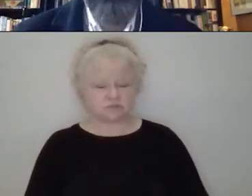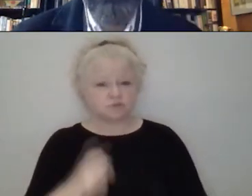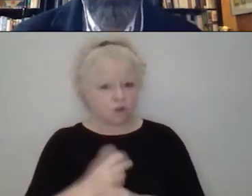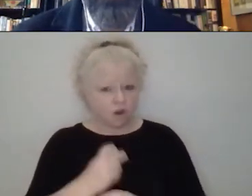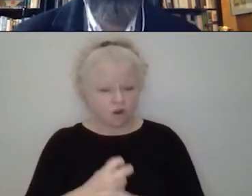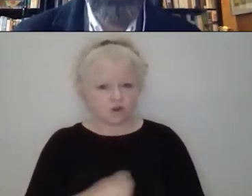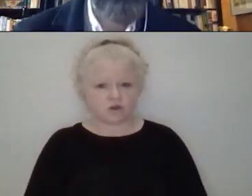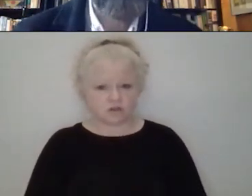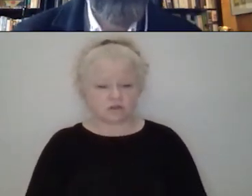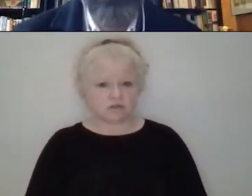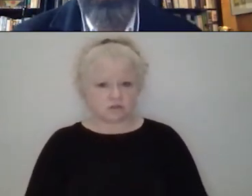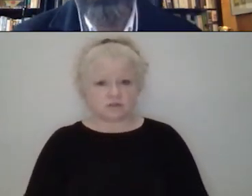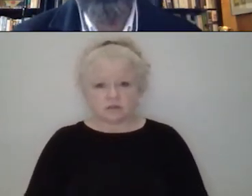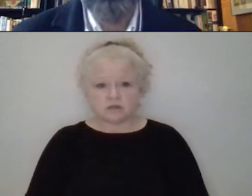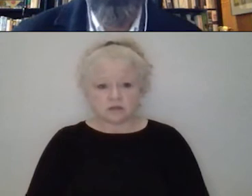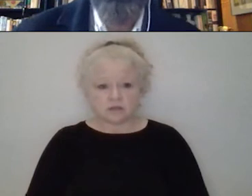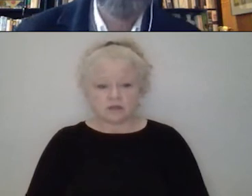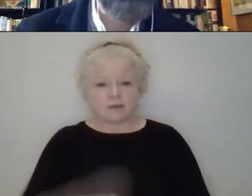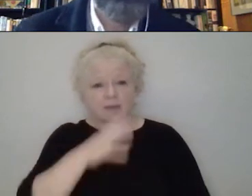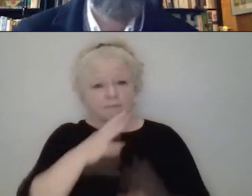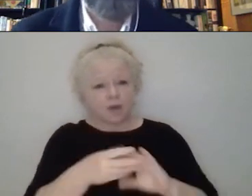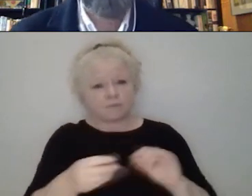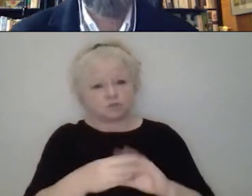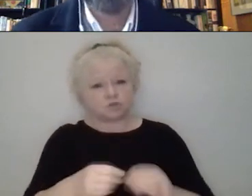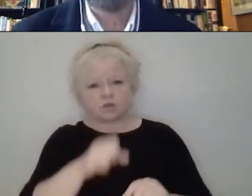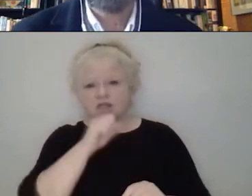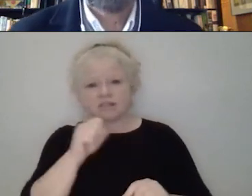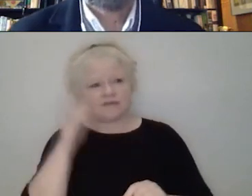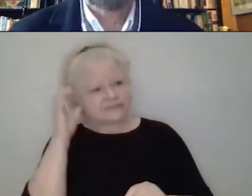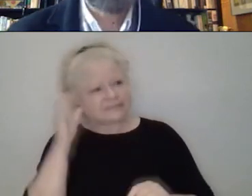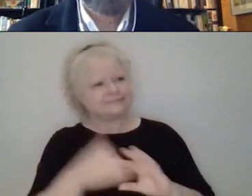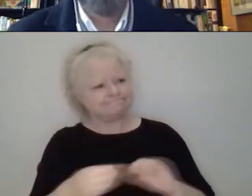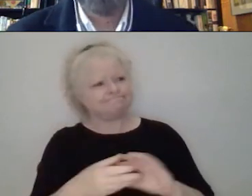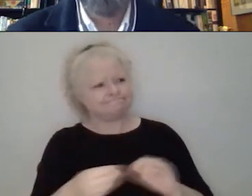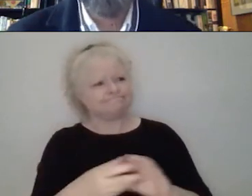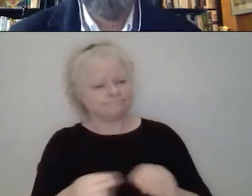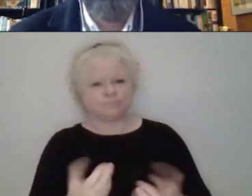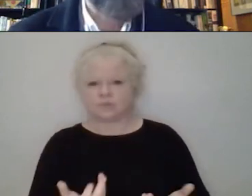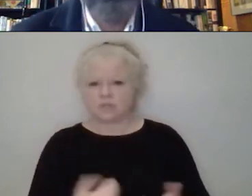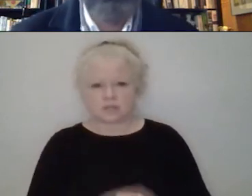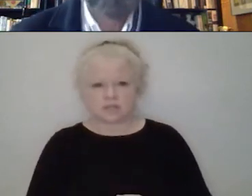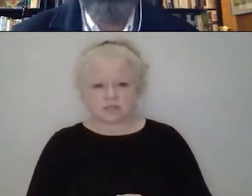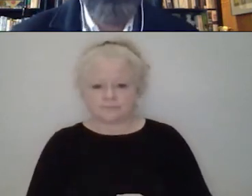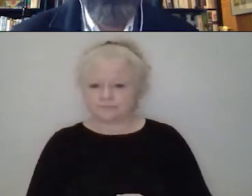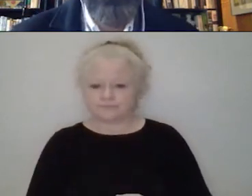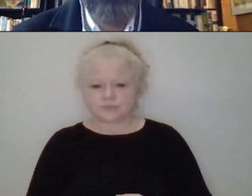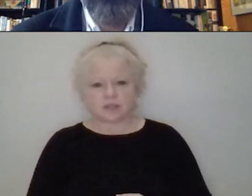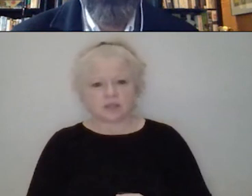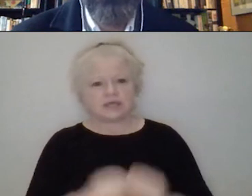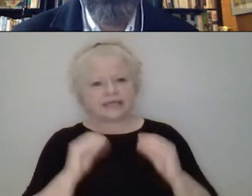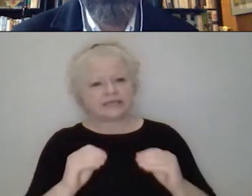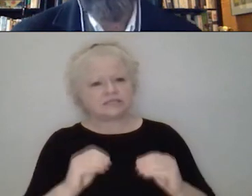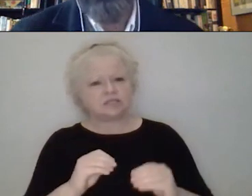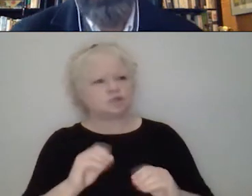And I love the stories that she told me over time, because it really kind of teaches you about people and what